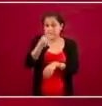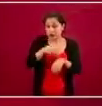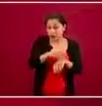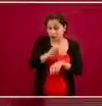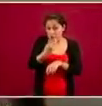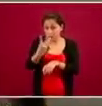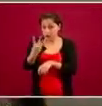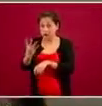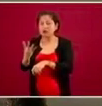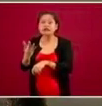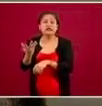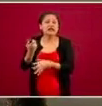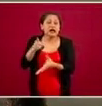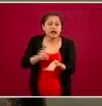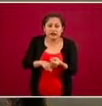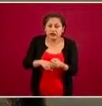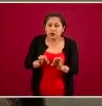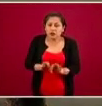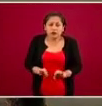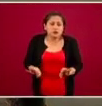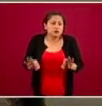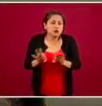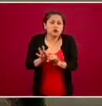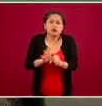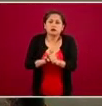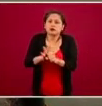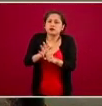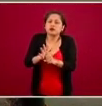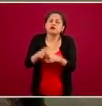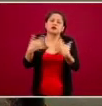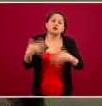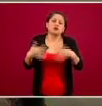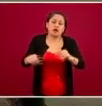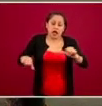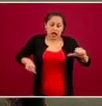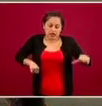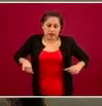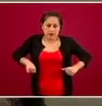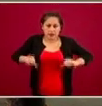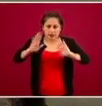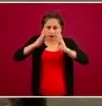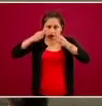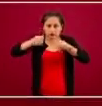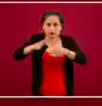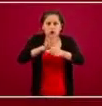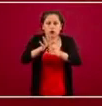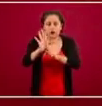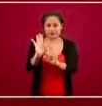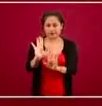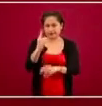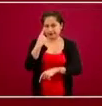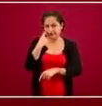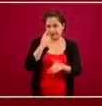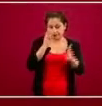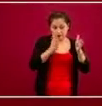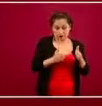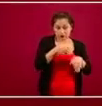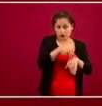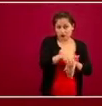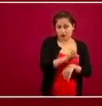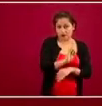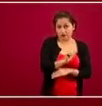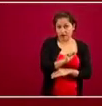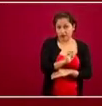the most important thing is, what are the activities that need to be implemented during